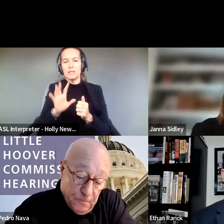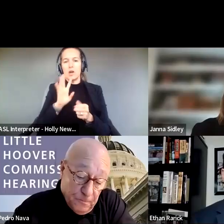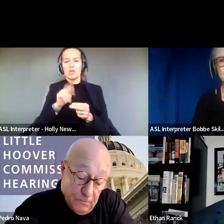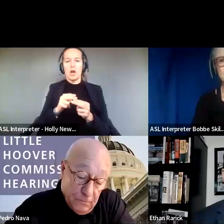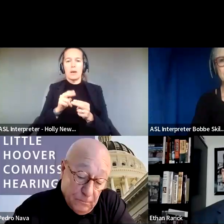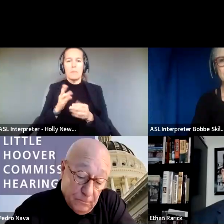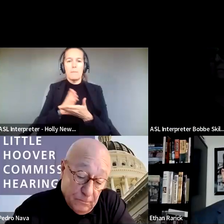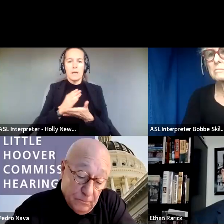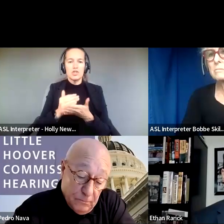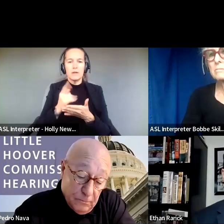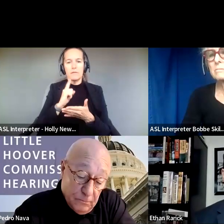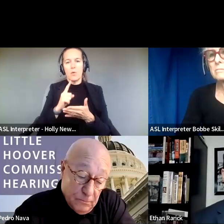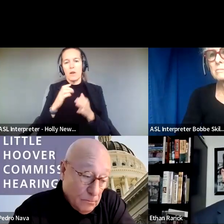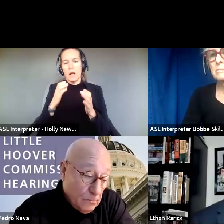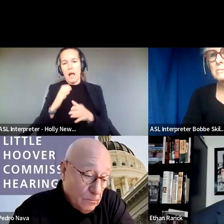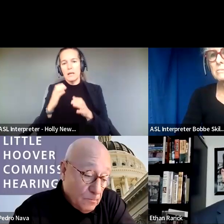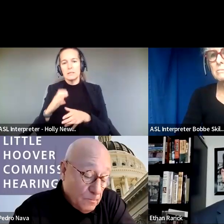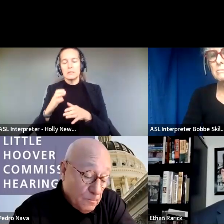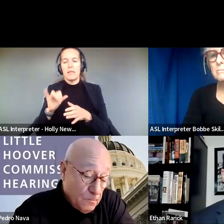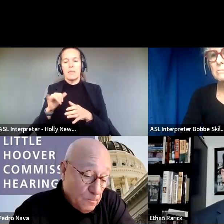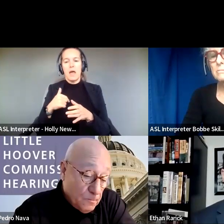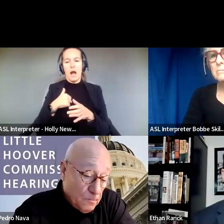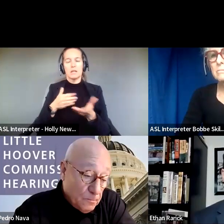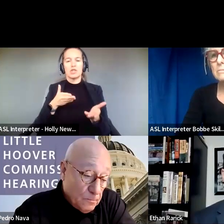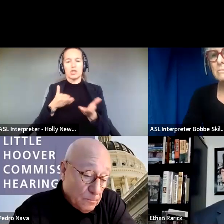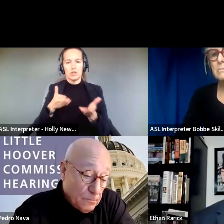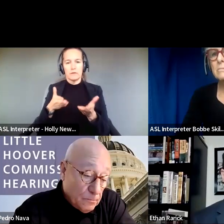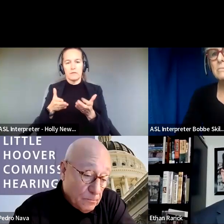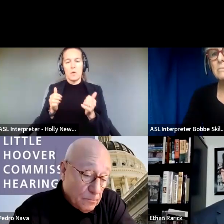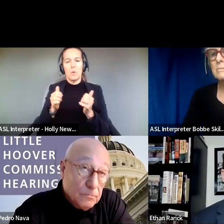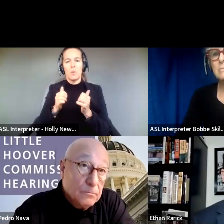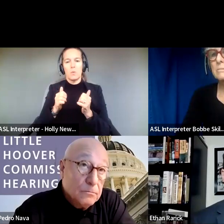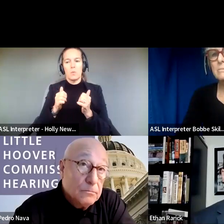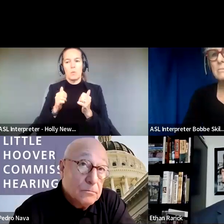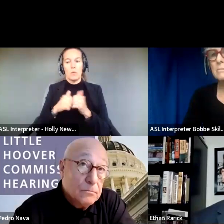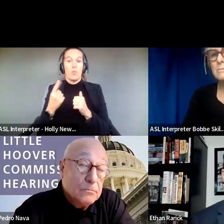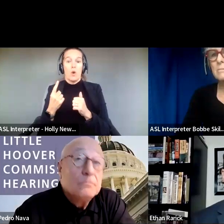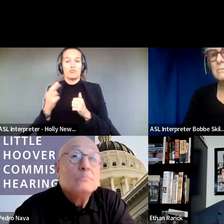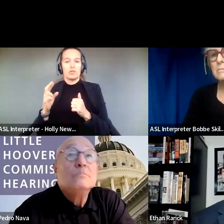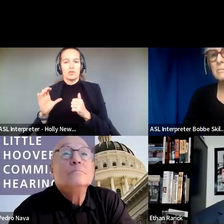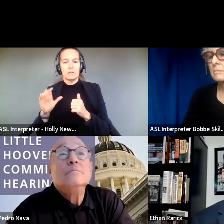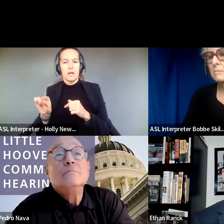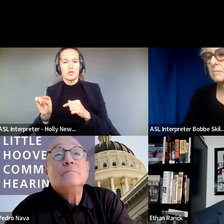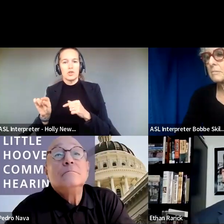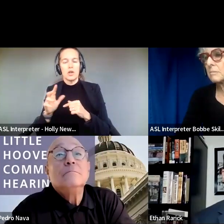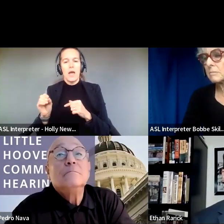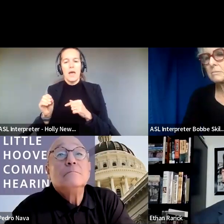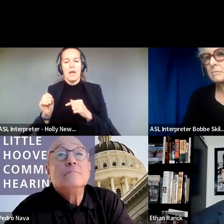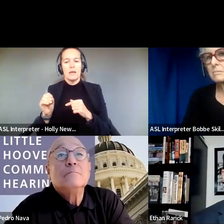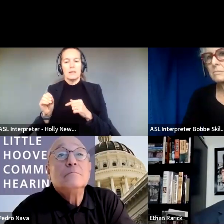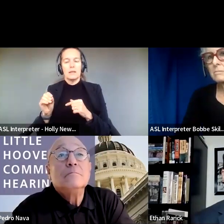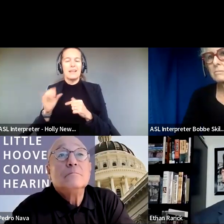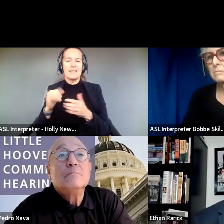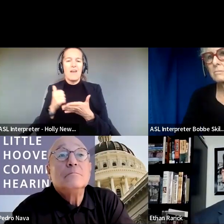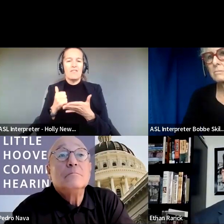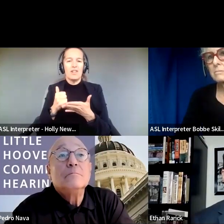about the budgets for the clients that I serve by one regional center. And it's